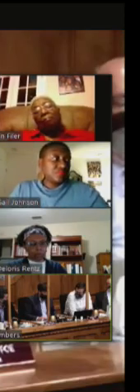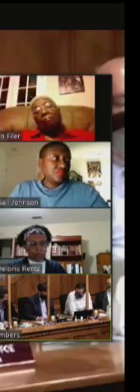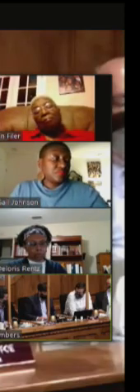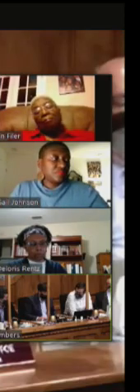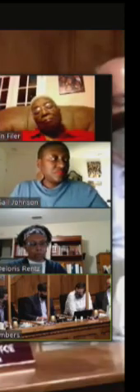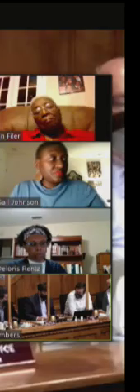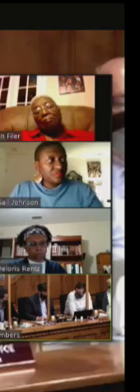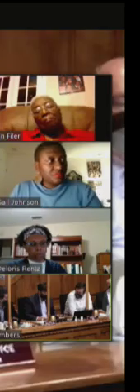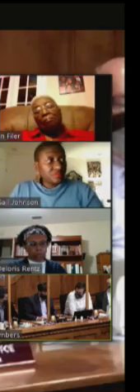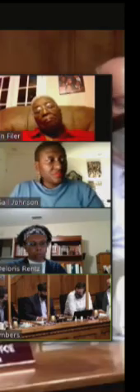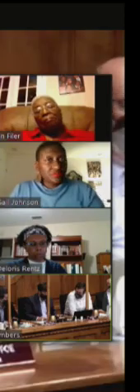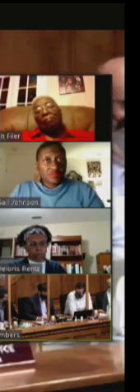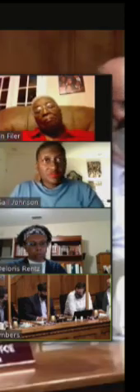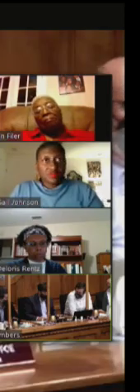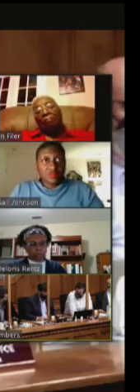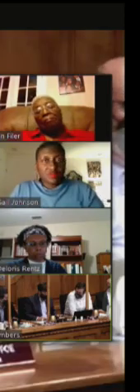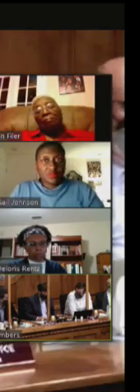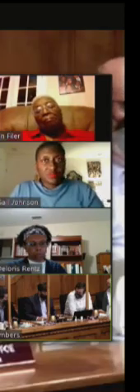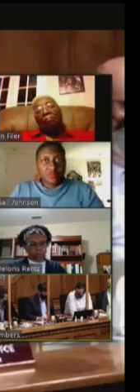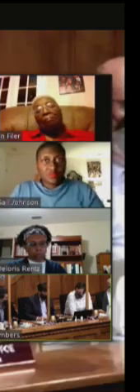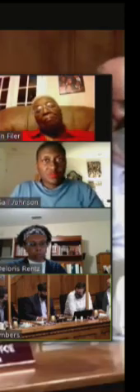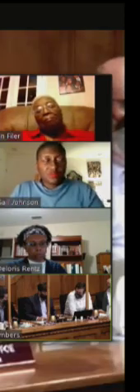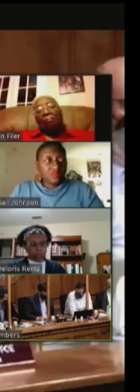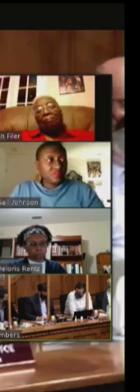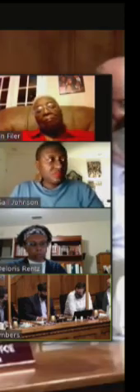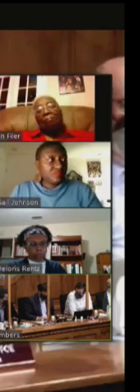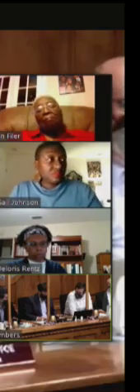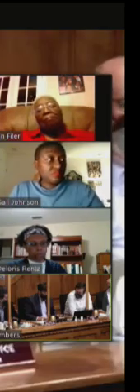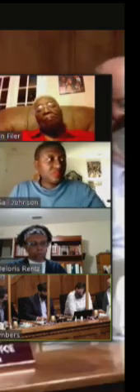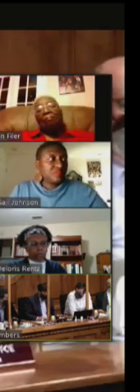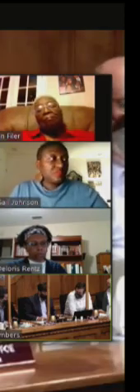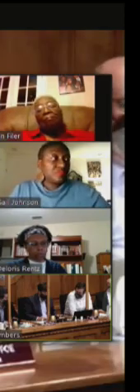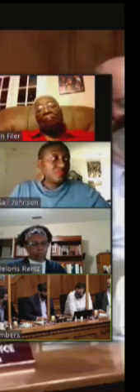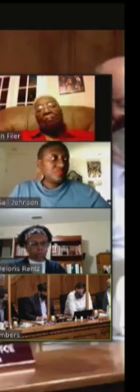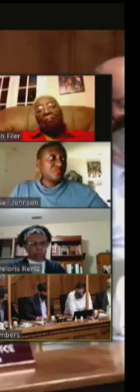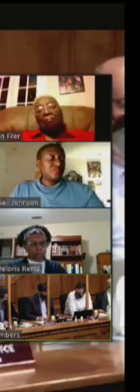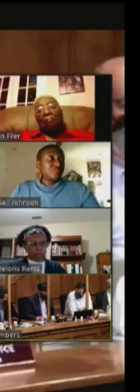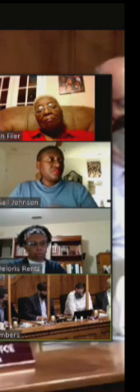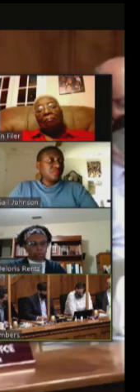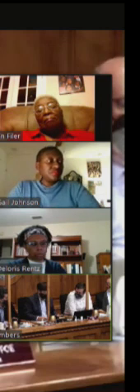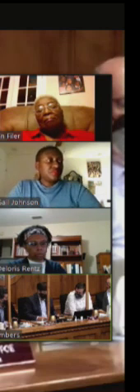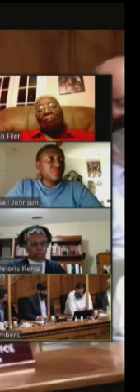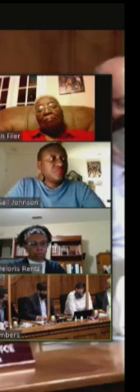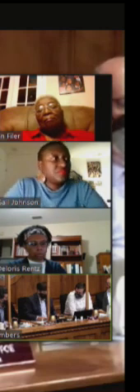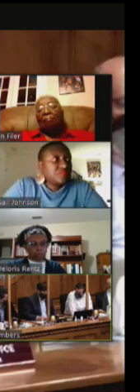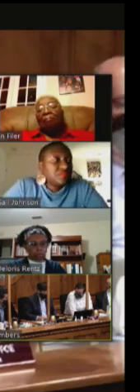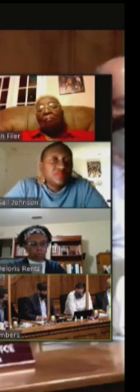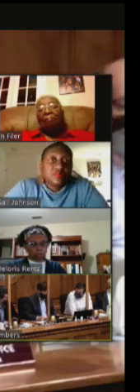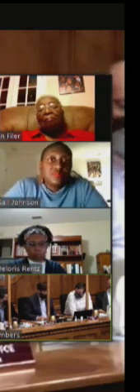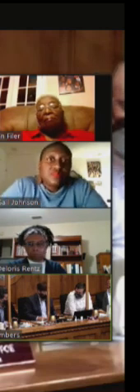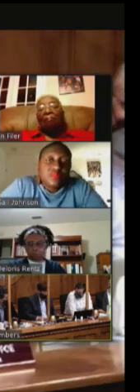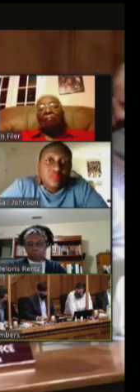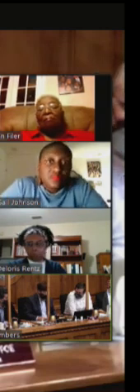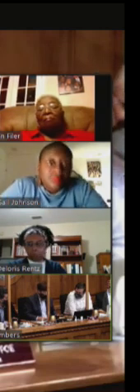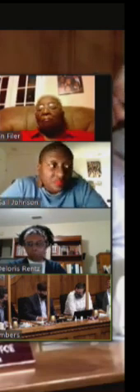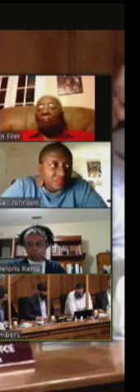reading. Citizens of Florida also began celebrating May 20th in their schools and communities. Now, therefore, I, Lauren Poe, by the